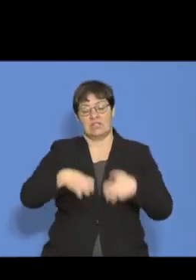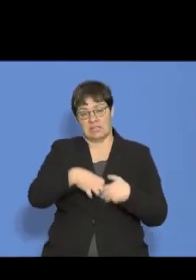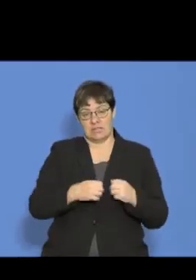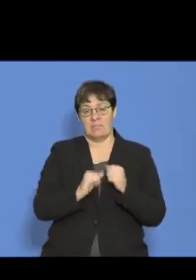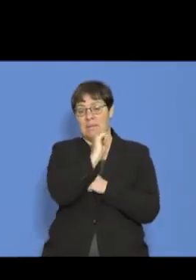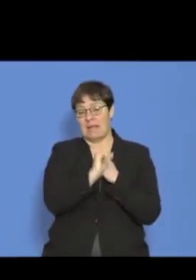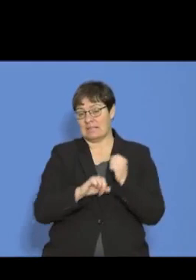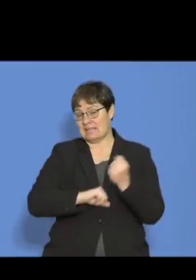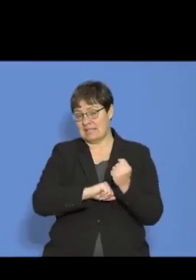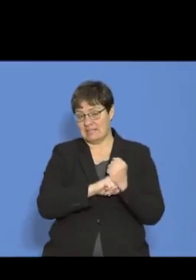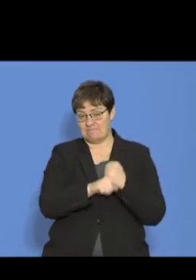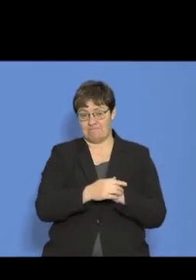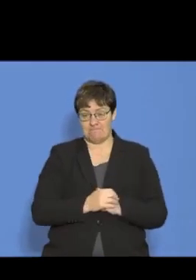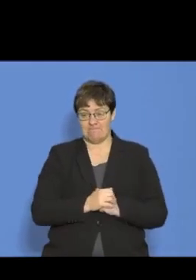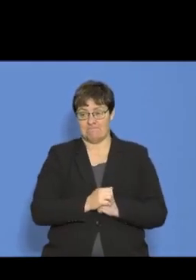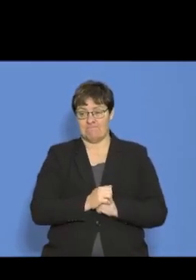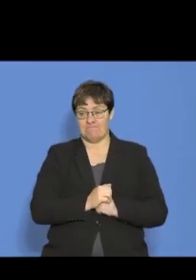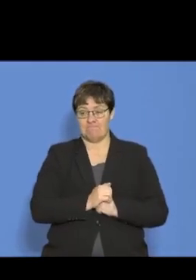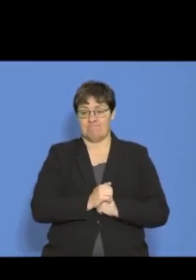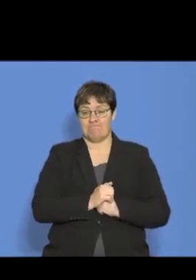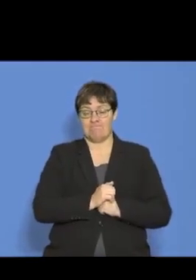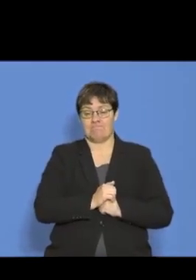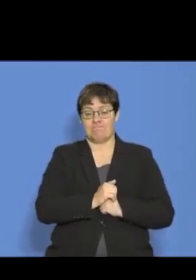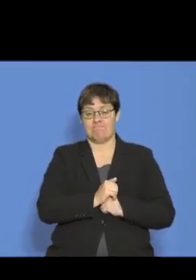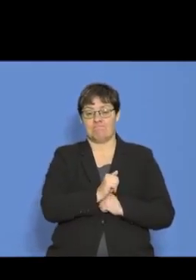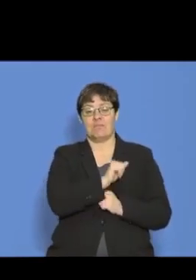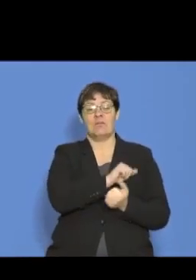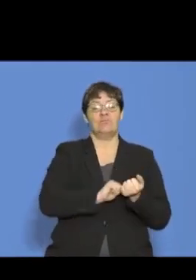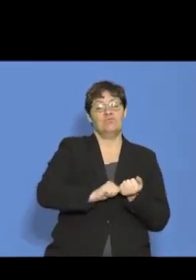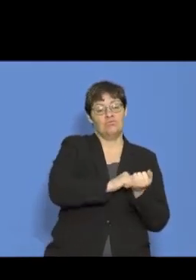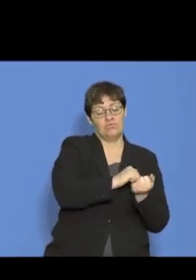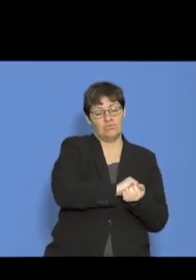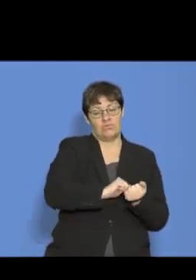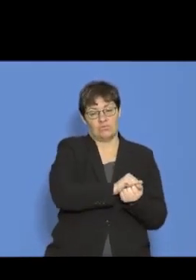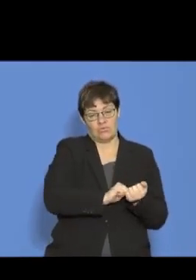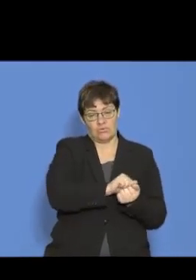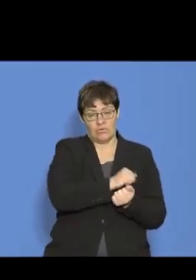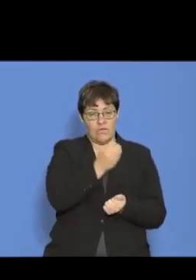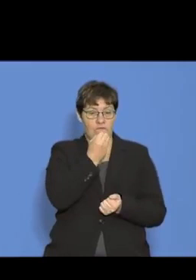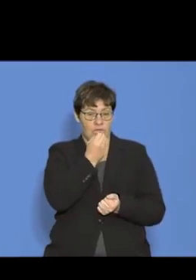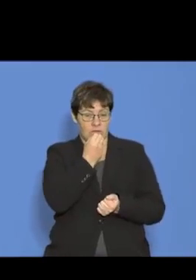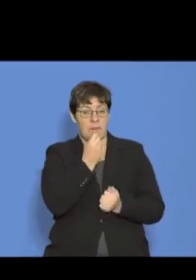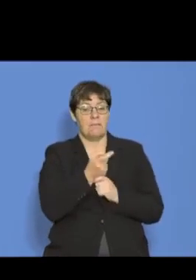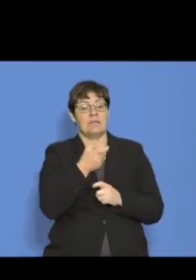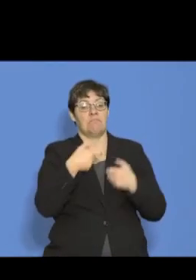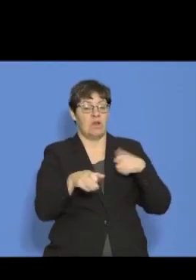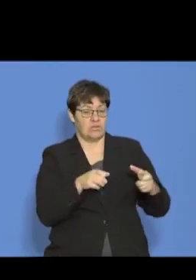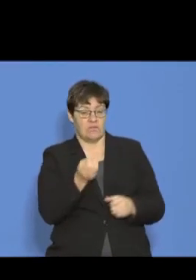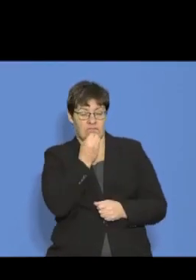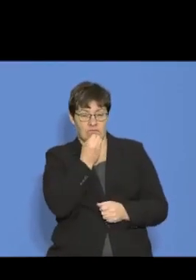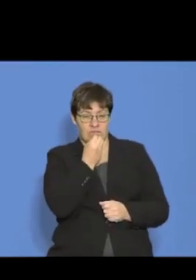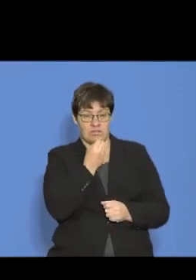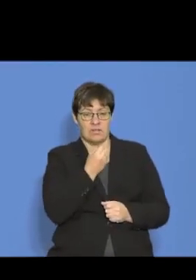that is mechanically assisted. Let's go back to chewing food. As I mentioned, it allows us to break down the